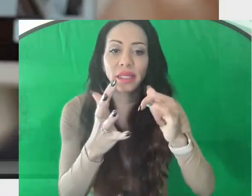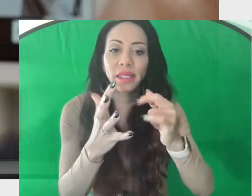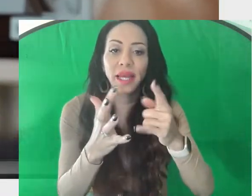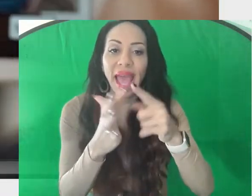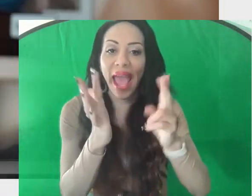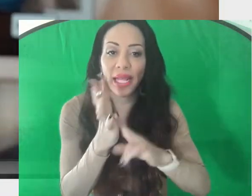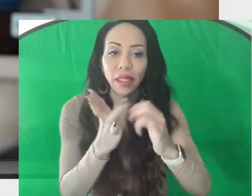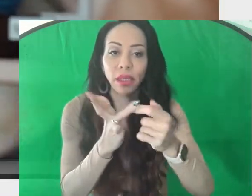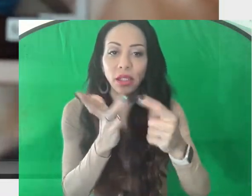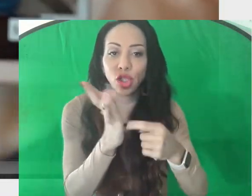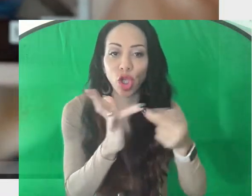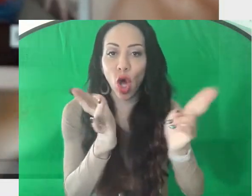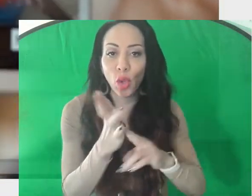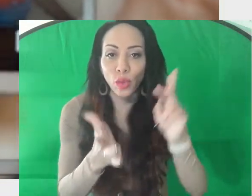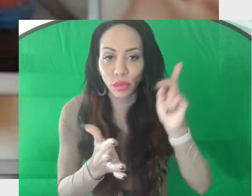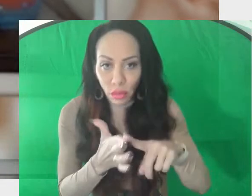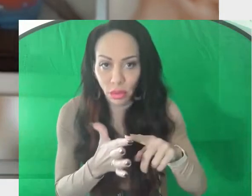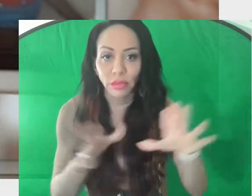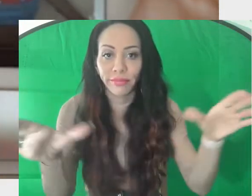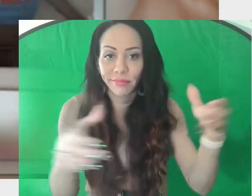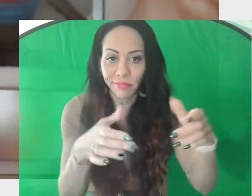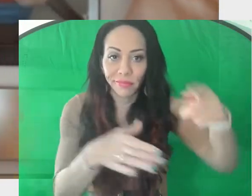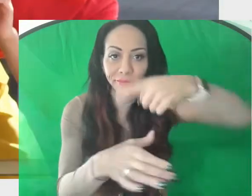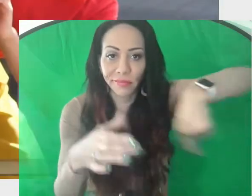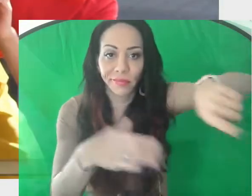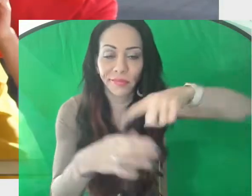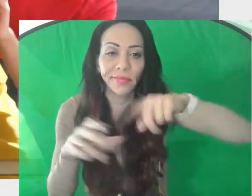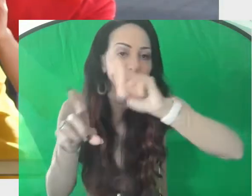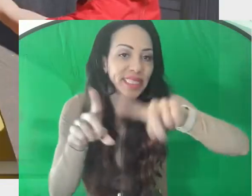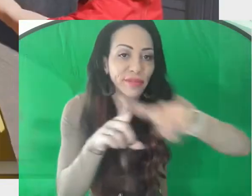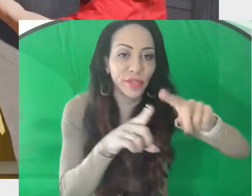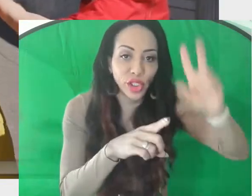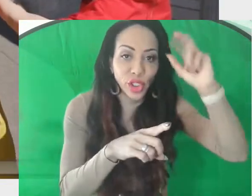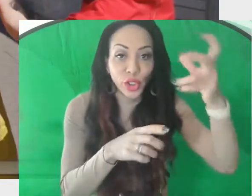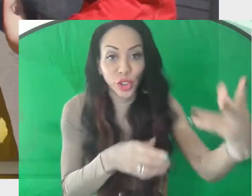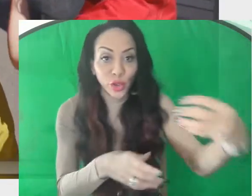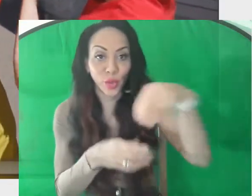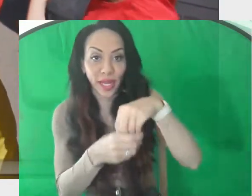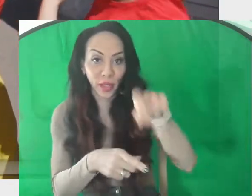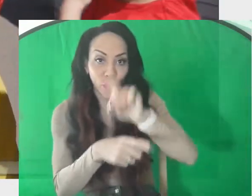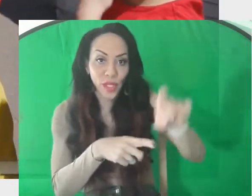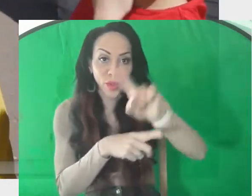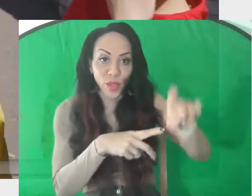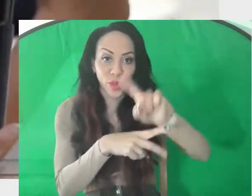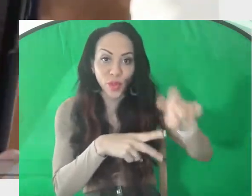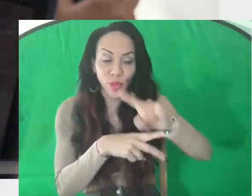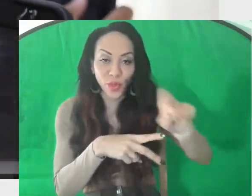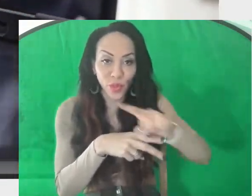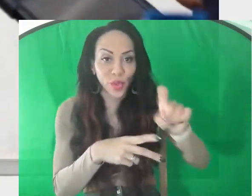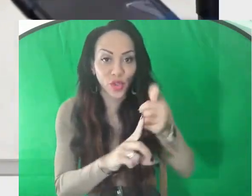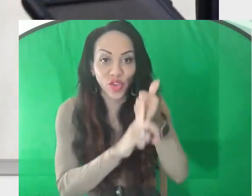with a collection of students across multiple weeks and supported them through coming up